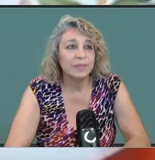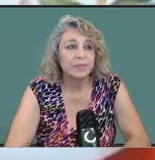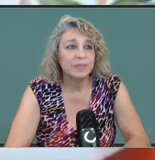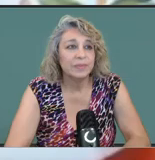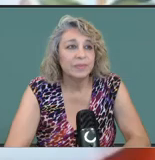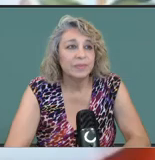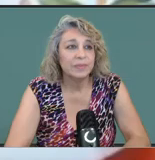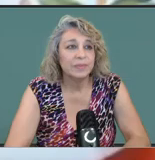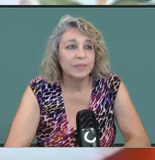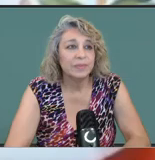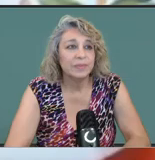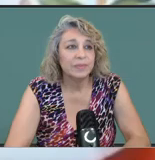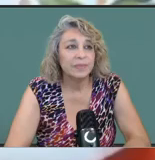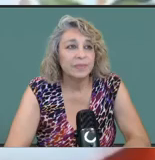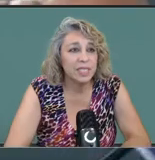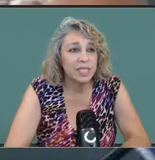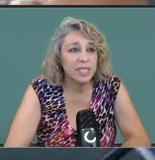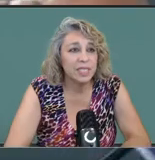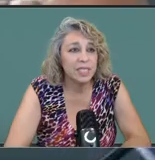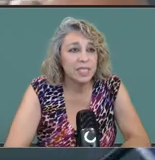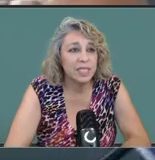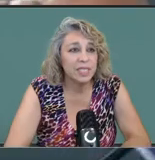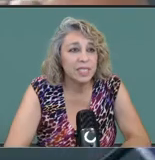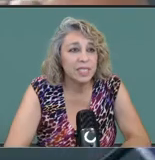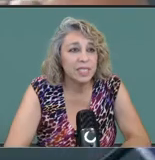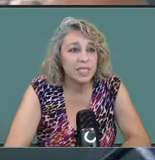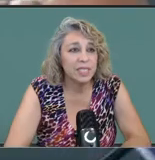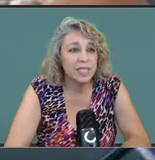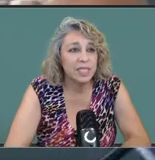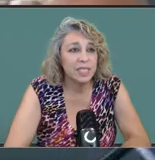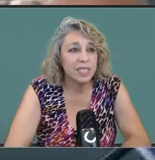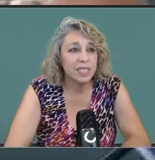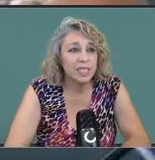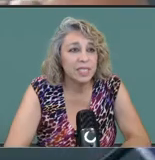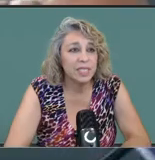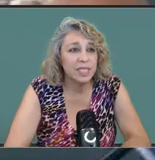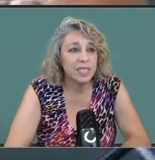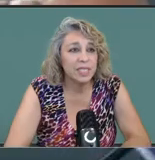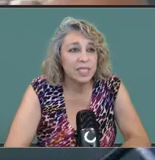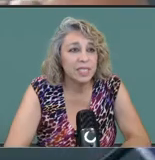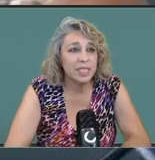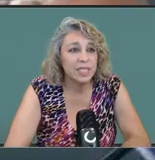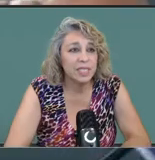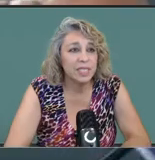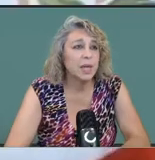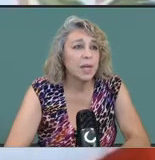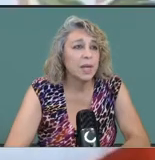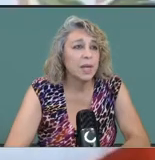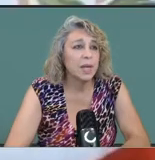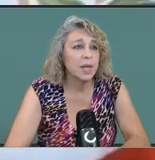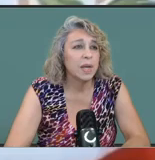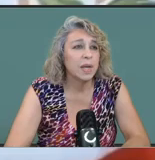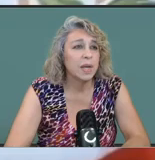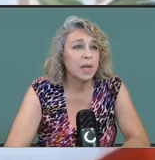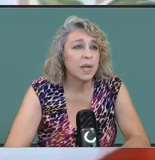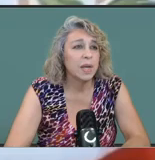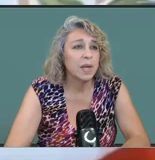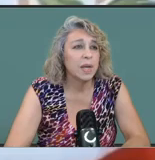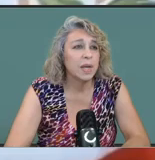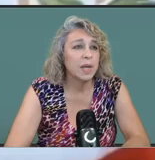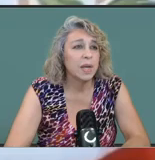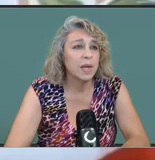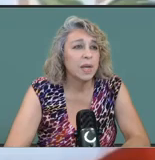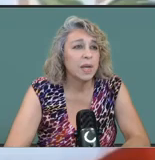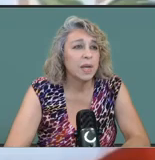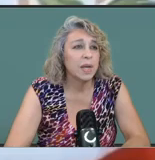a great injustice because then the workers everyone that doctors the nurses